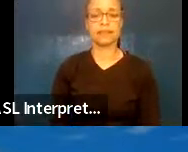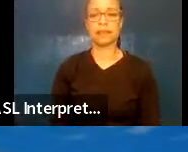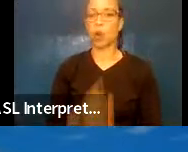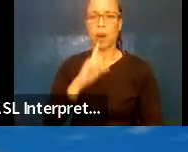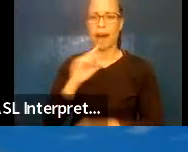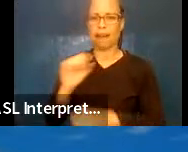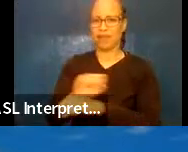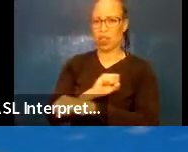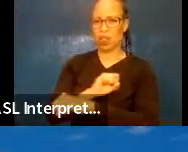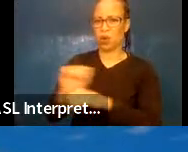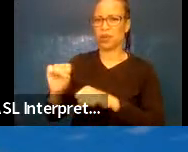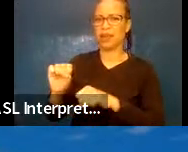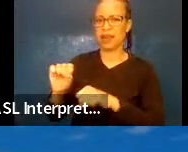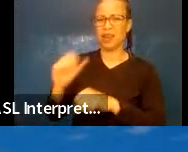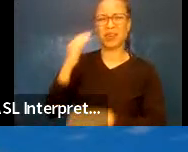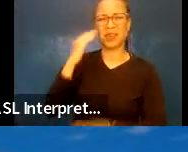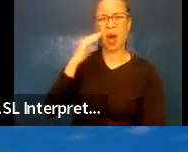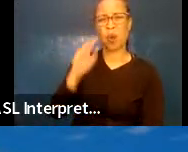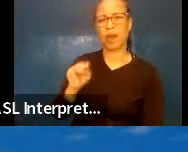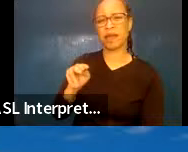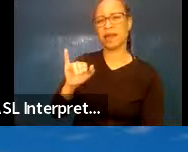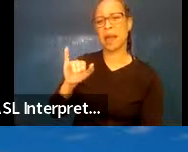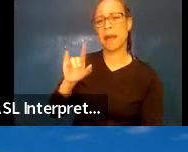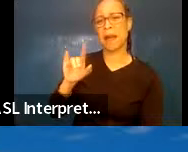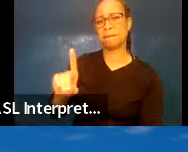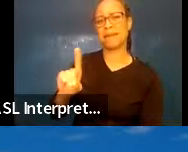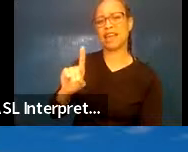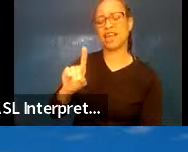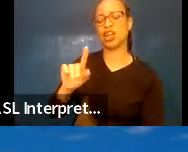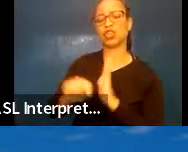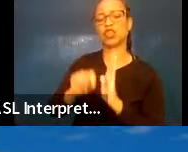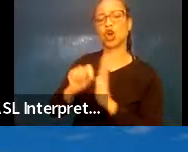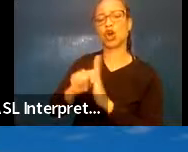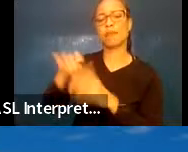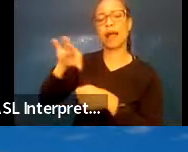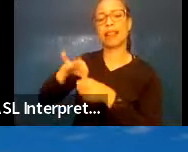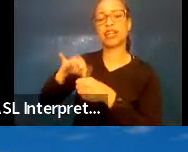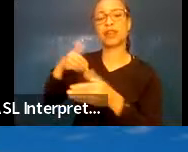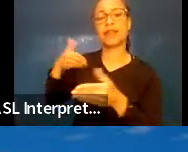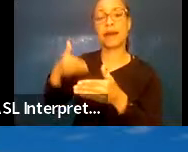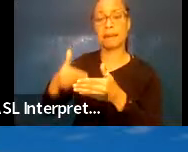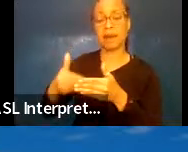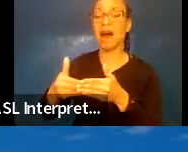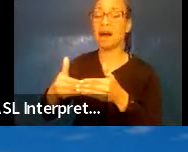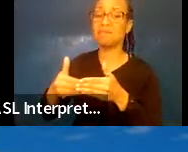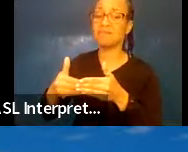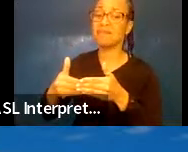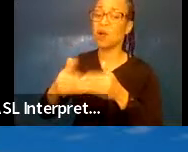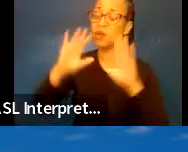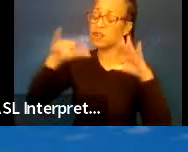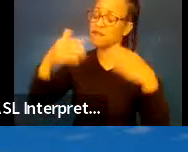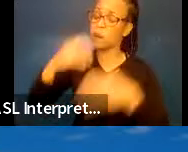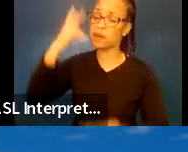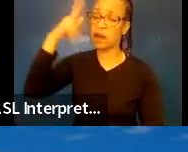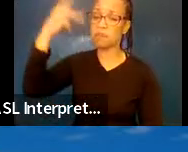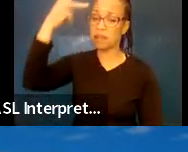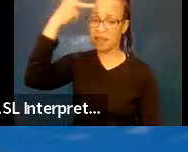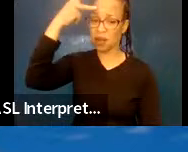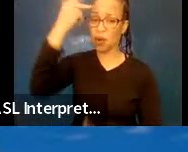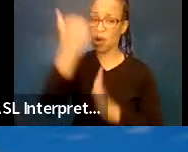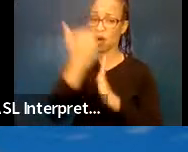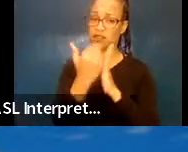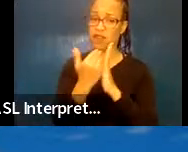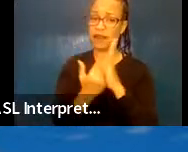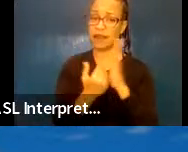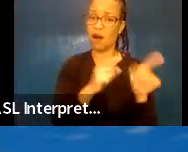Absolutely. You know, with the midterms coming up, and again, we should focus our attentions on our political agenda as well. If we can